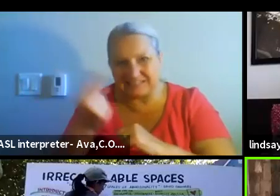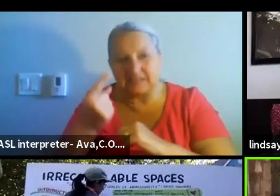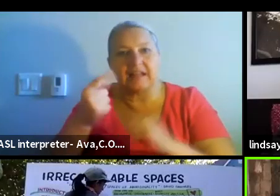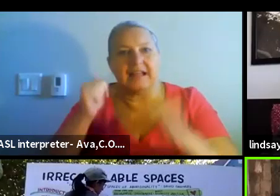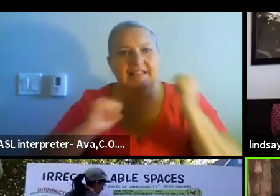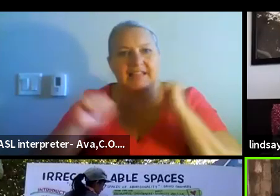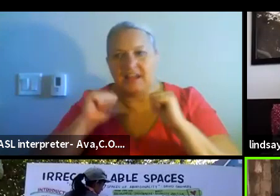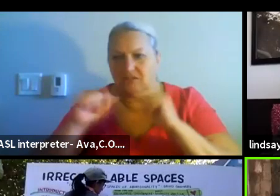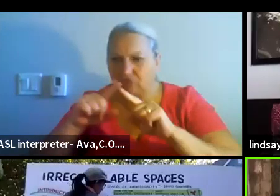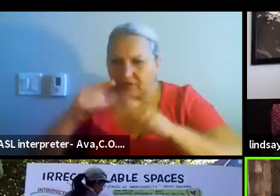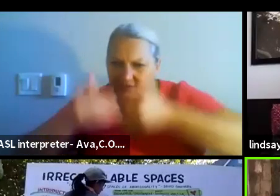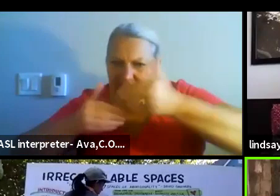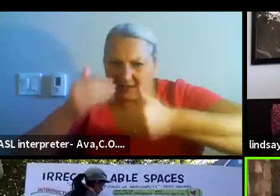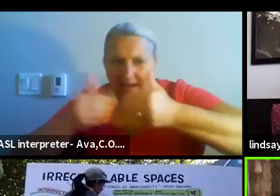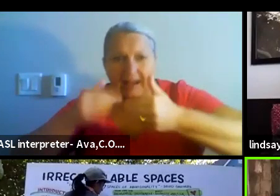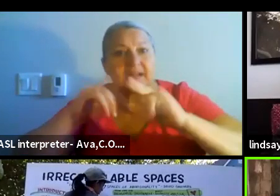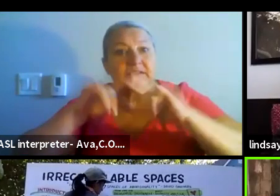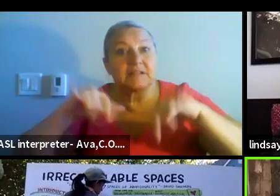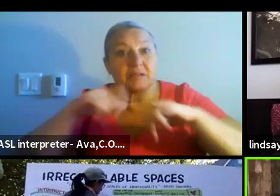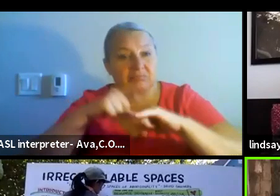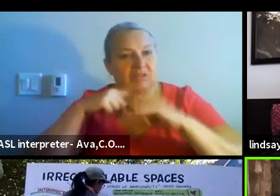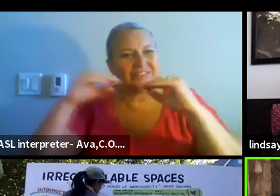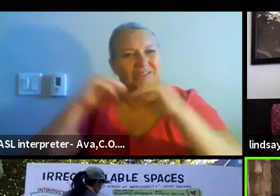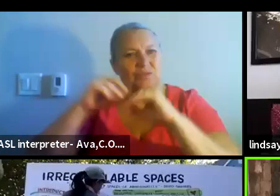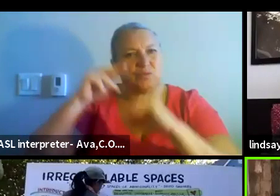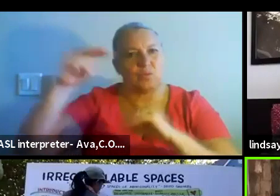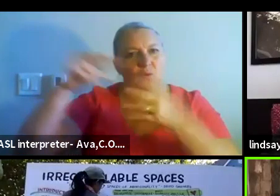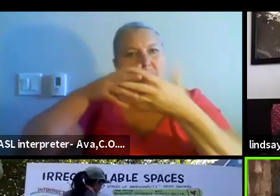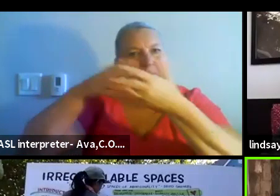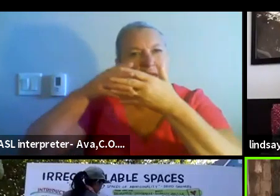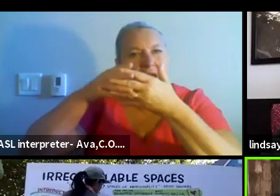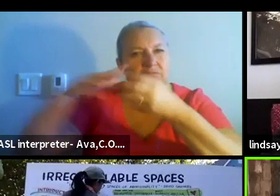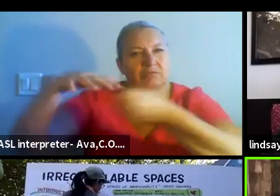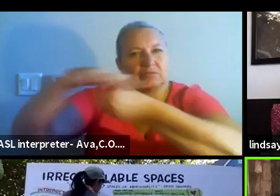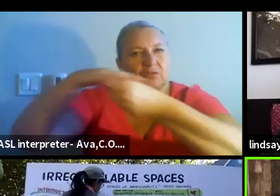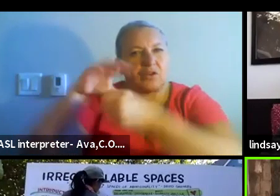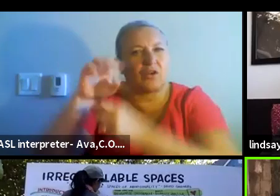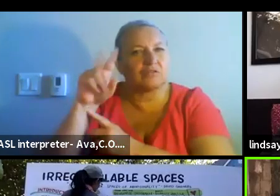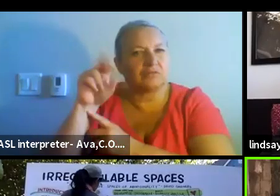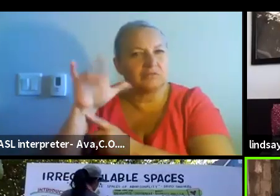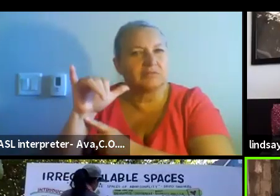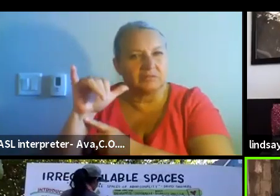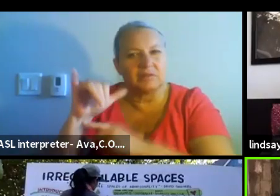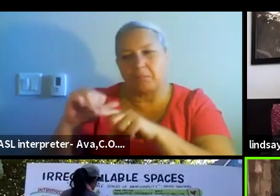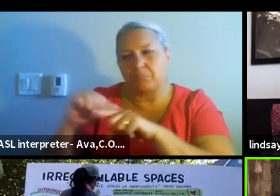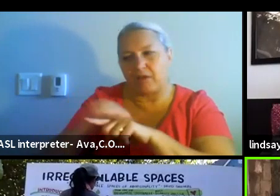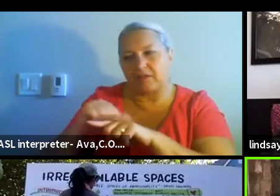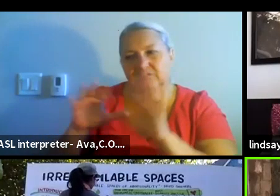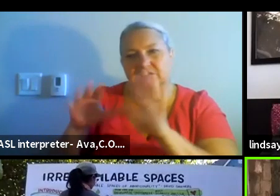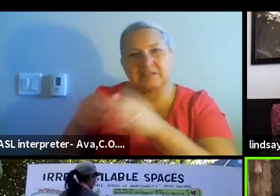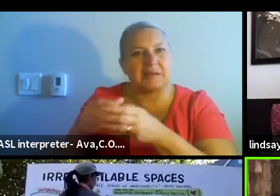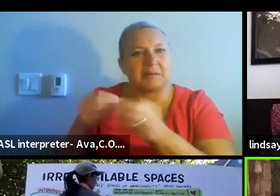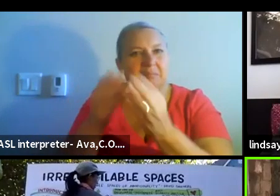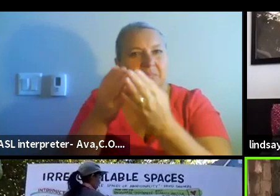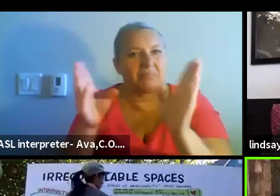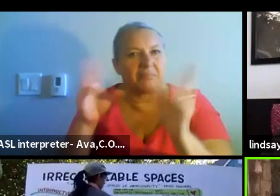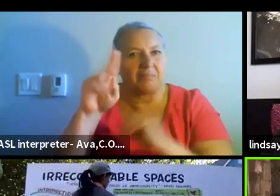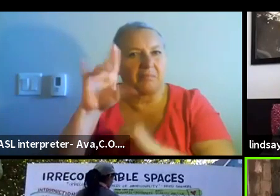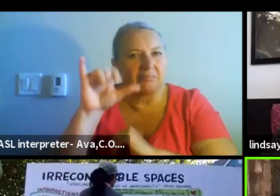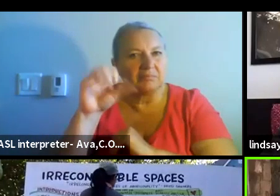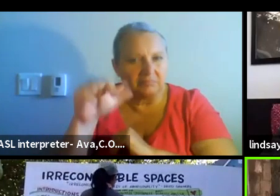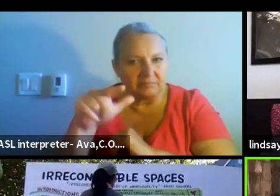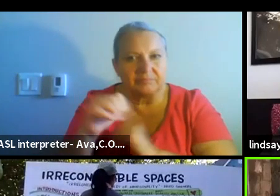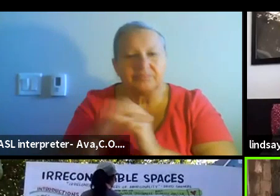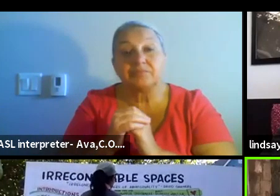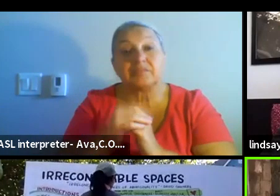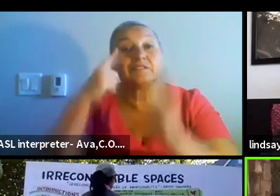making as taught in North American conservatories or as practiced on the public stage. For instance, as